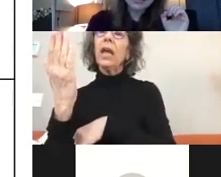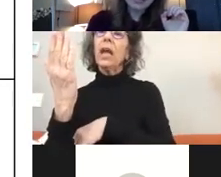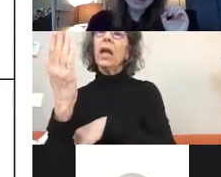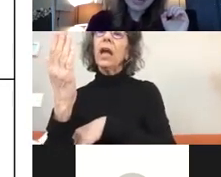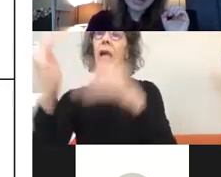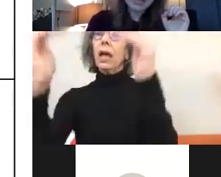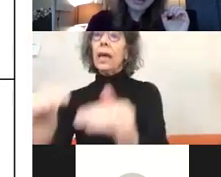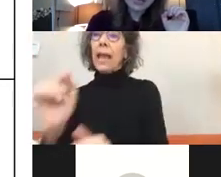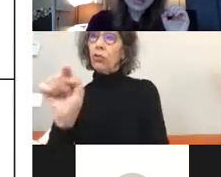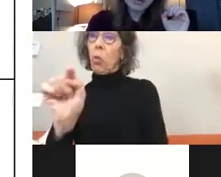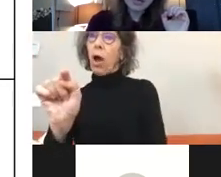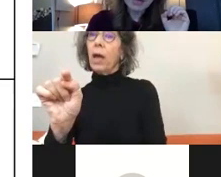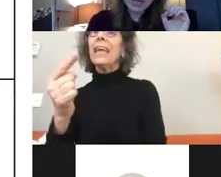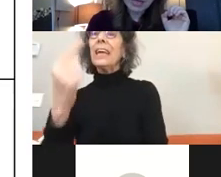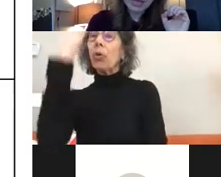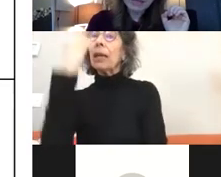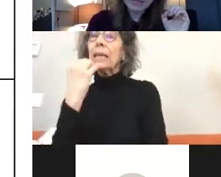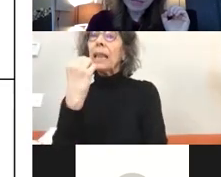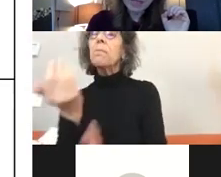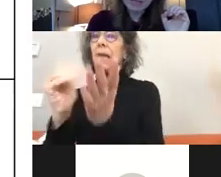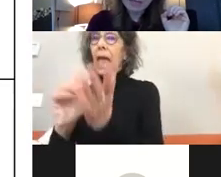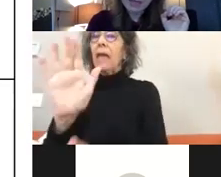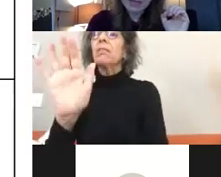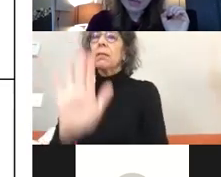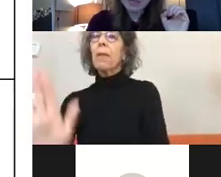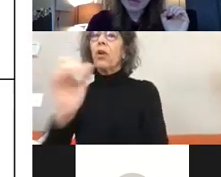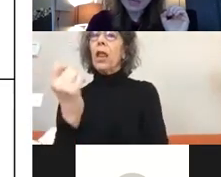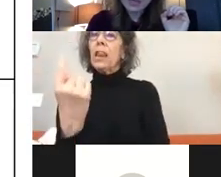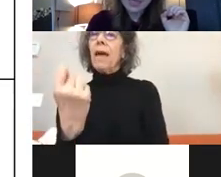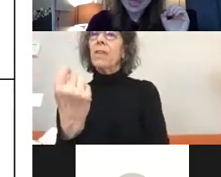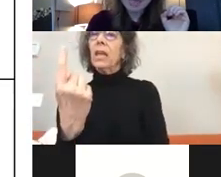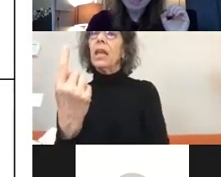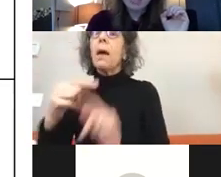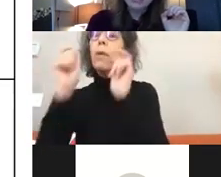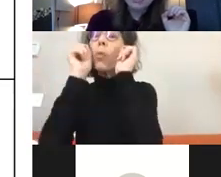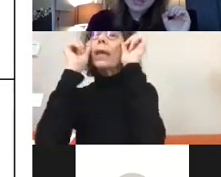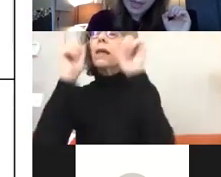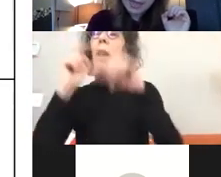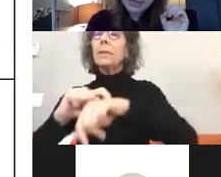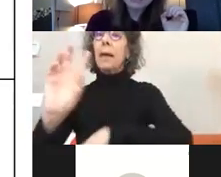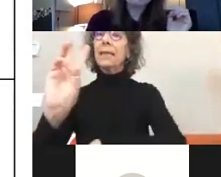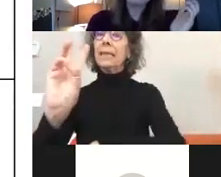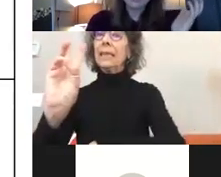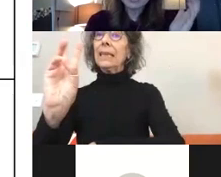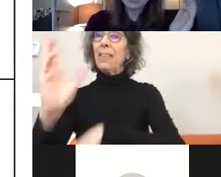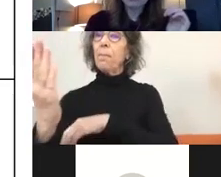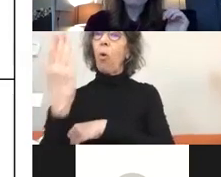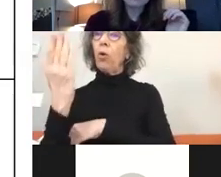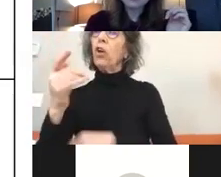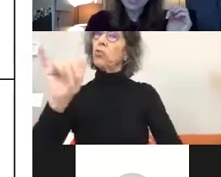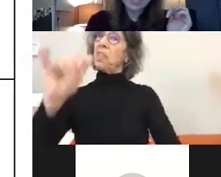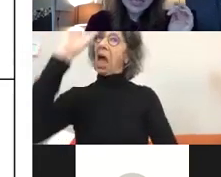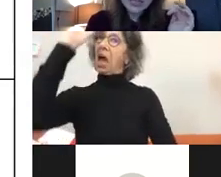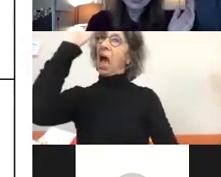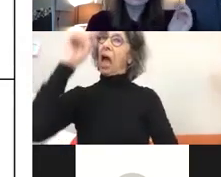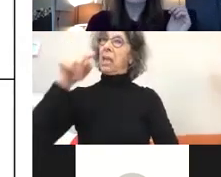this one, he goes to sleep around, again, 11 p.m., but he wakes up around 6 a.m. So this guy is fairly normal. This